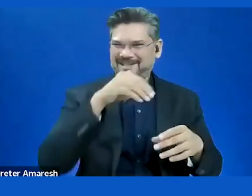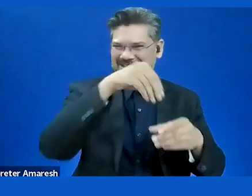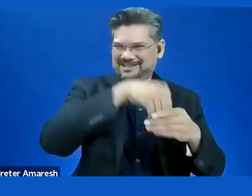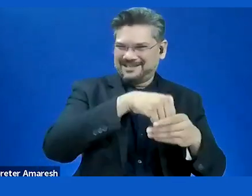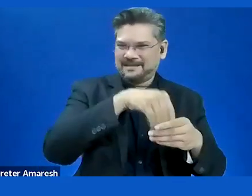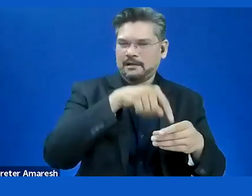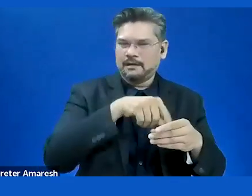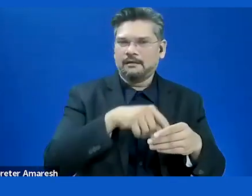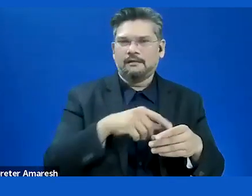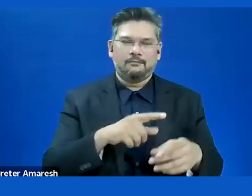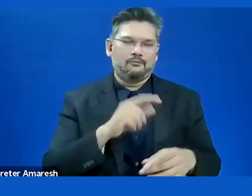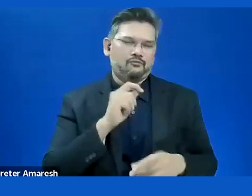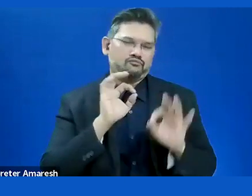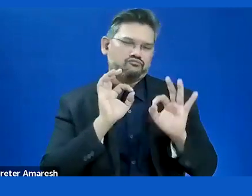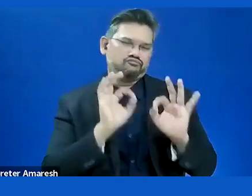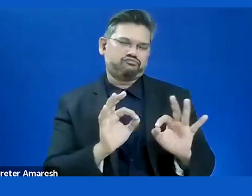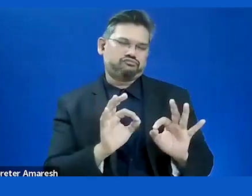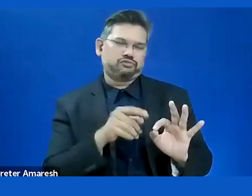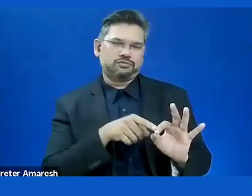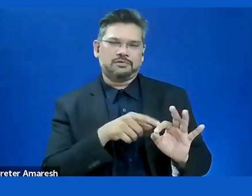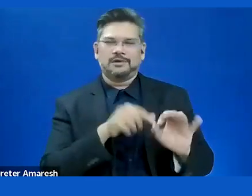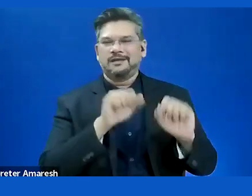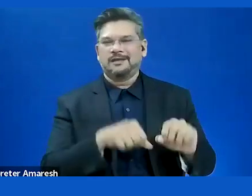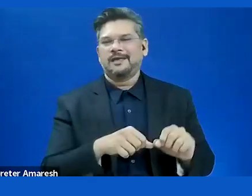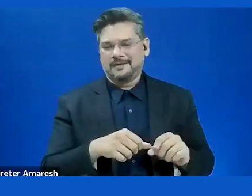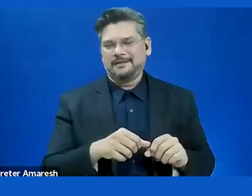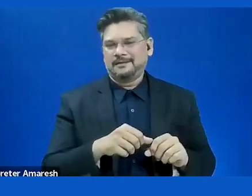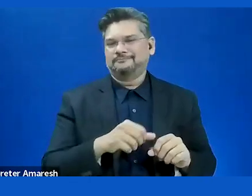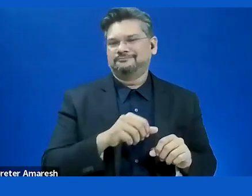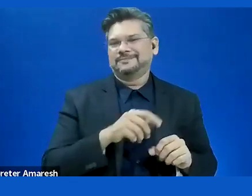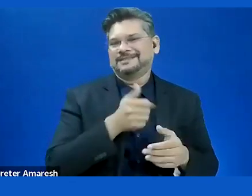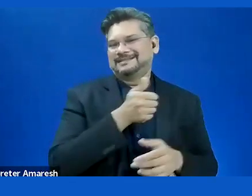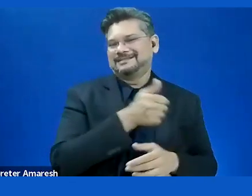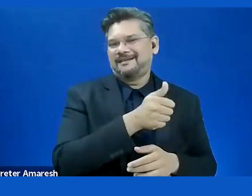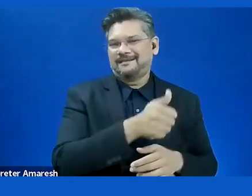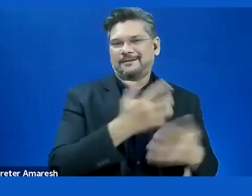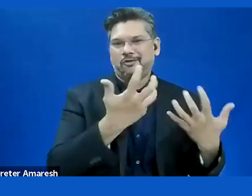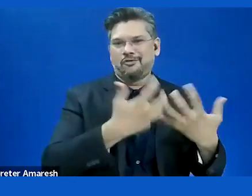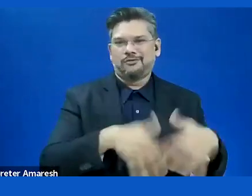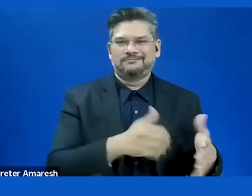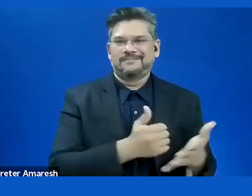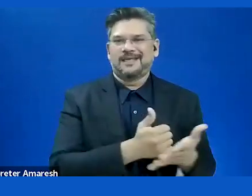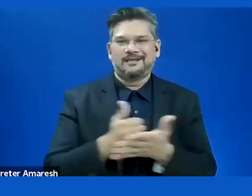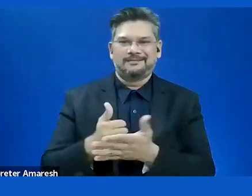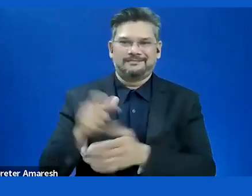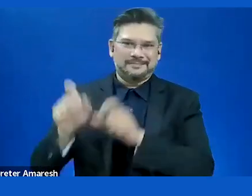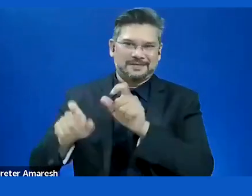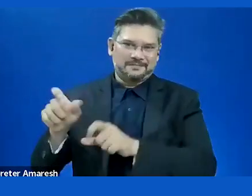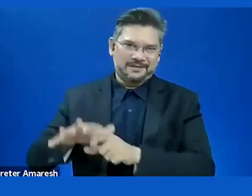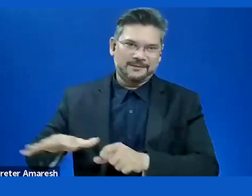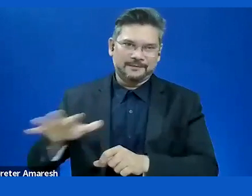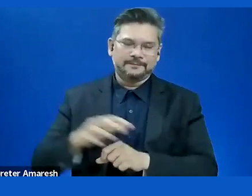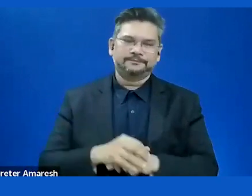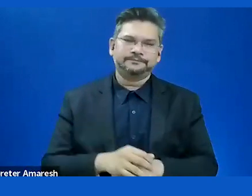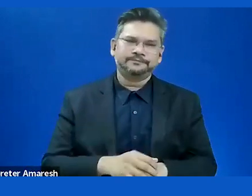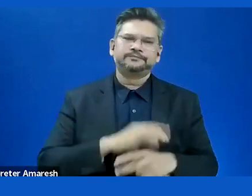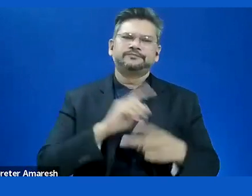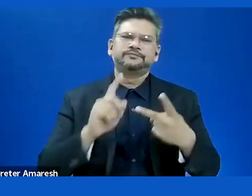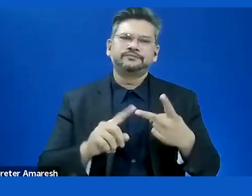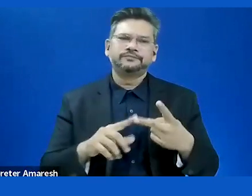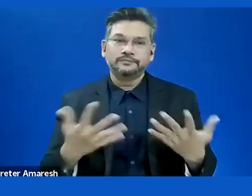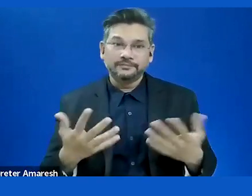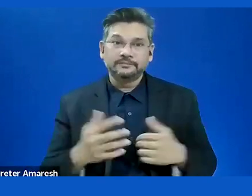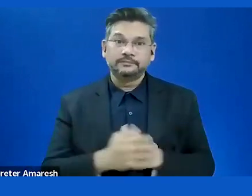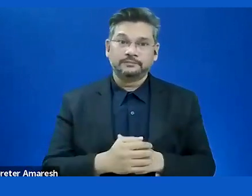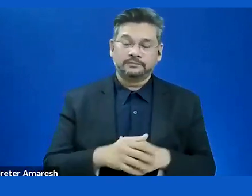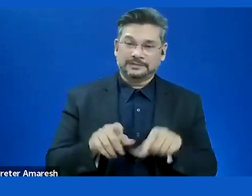Browsers can help users. Now, technology can also help content editors, so people who make content for the